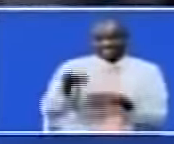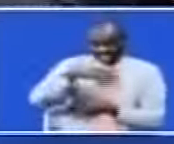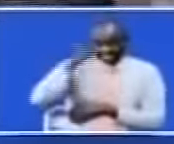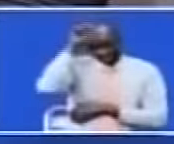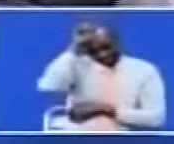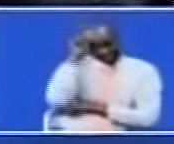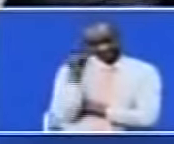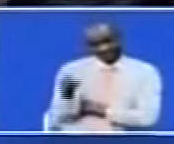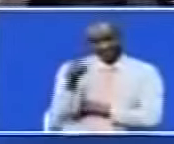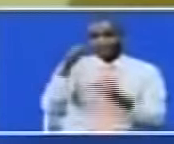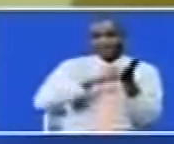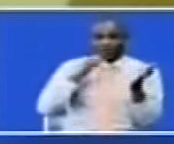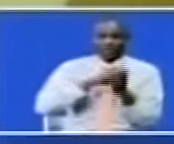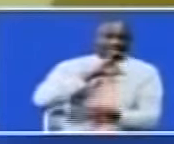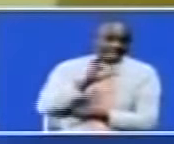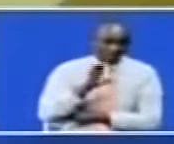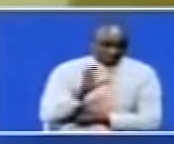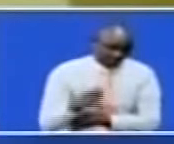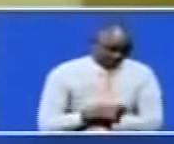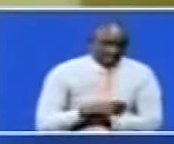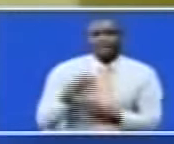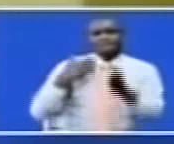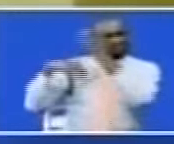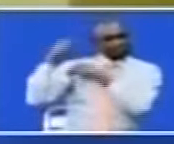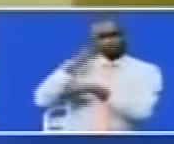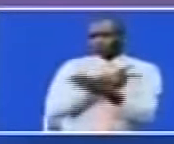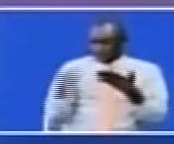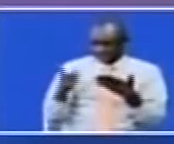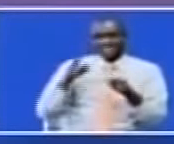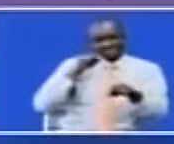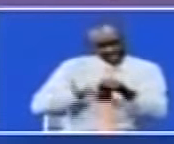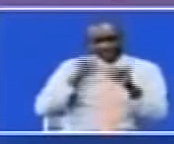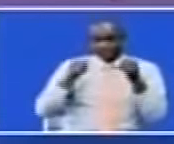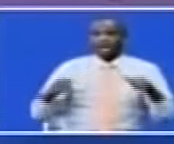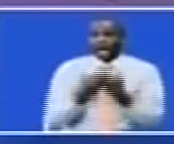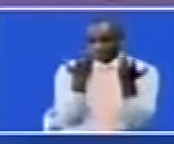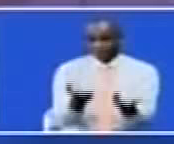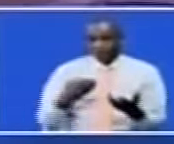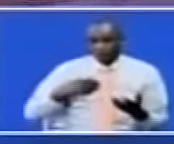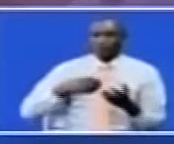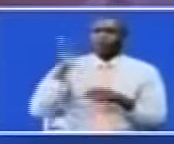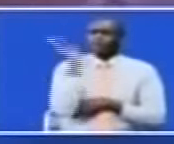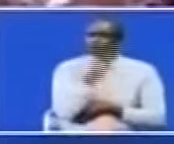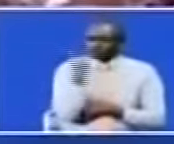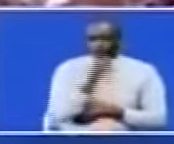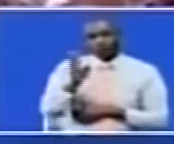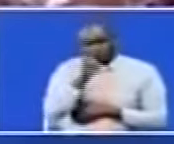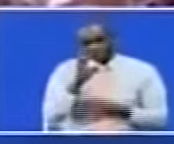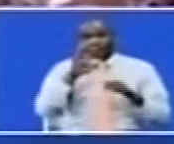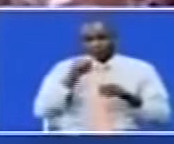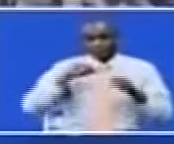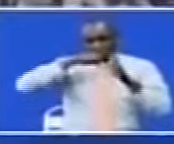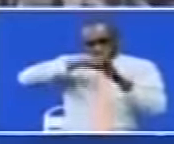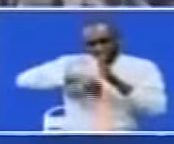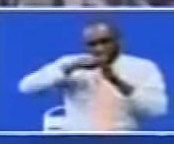in Kibwezi, Makueni County, in the past 2 weeks since news broke of massive damage caused by an oil